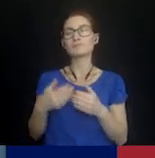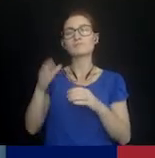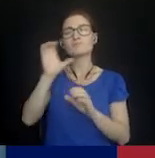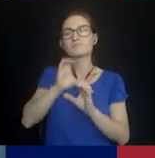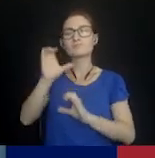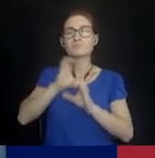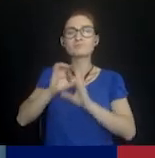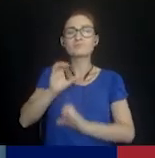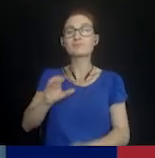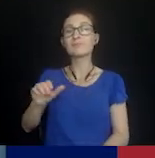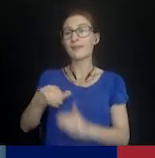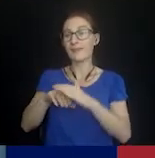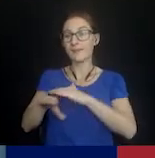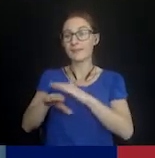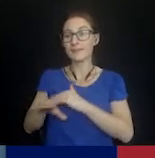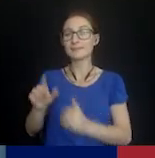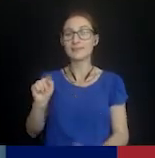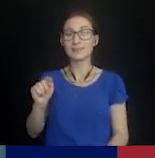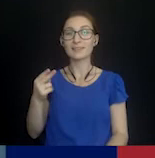Vote Florida.